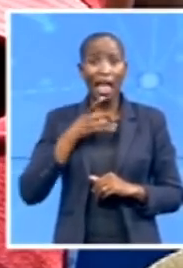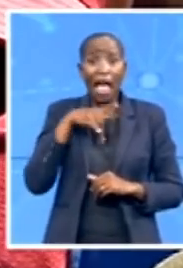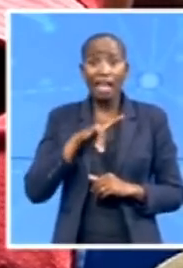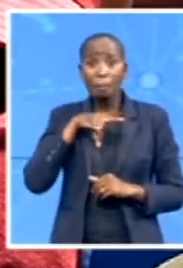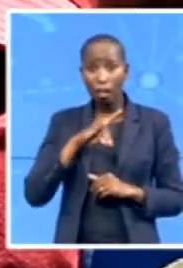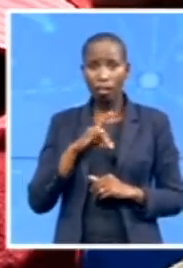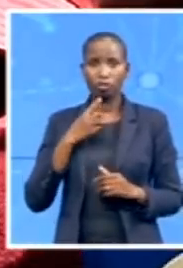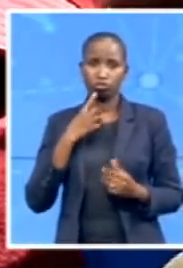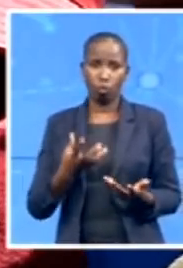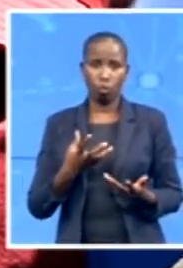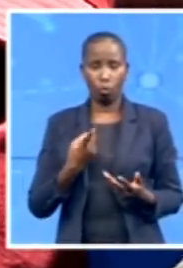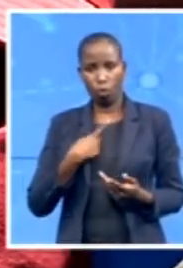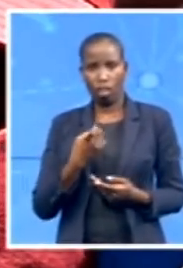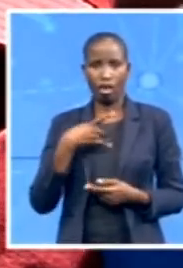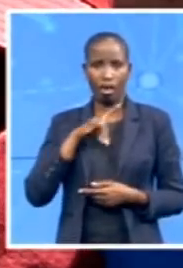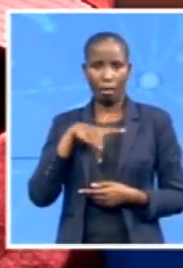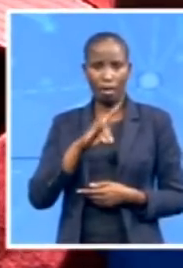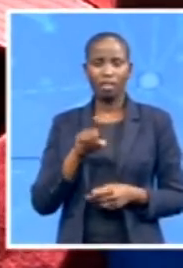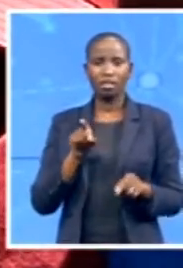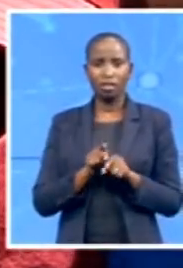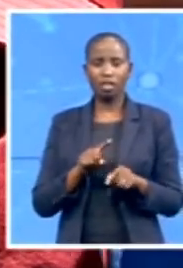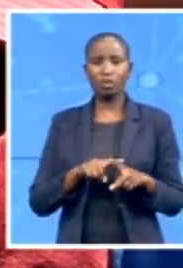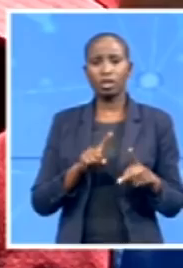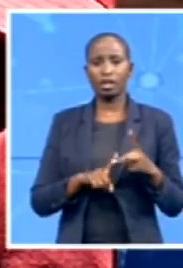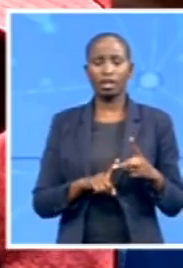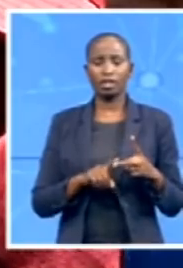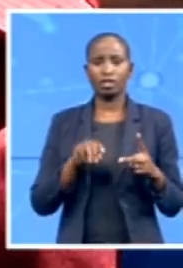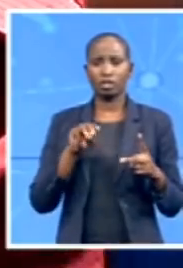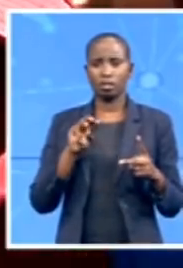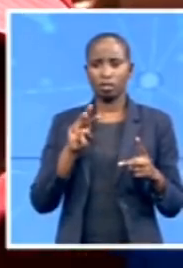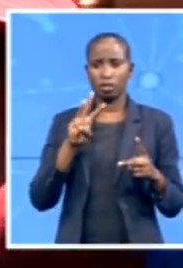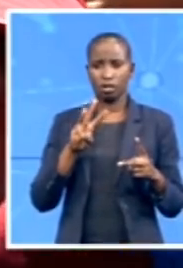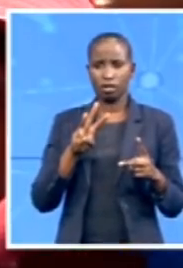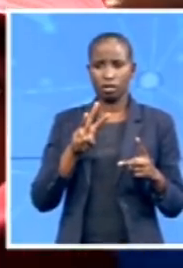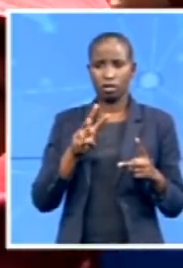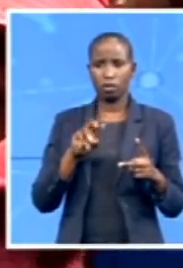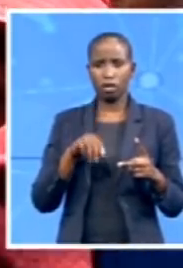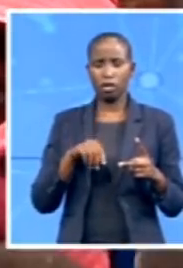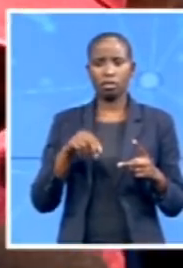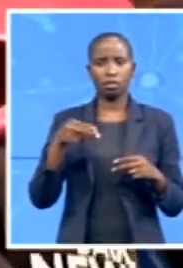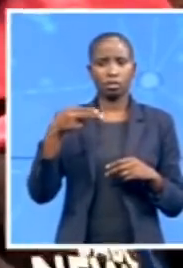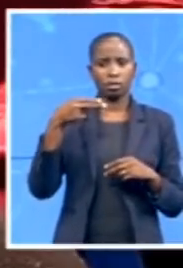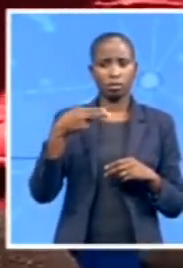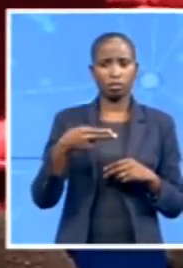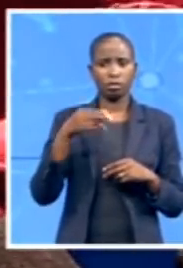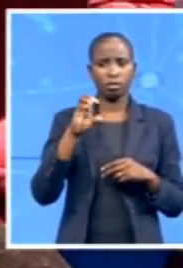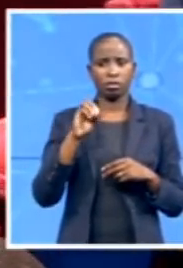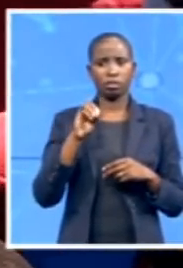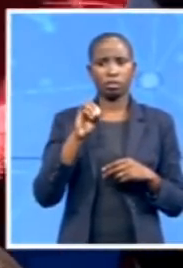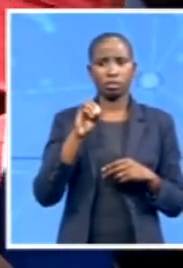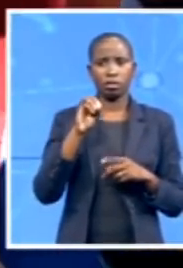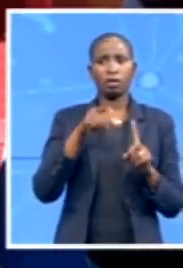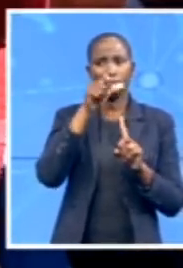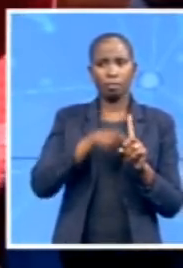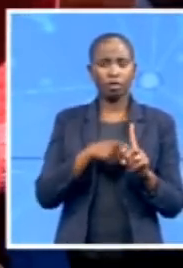hooligans, and he was laughing like it was funny while everyone else was hurt. And can we also touch